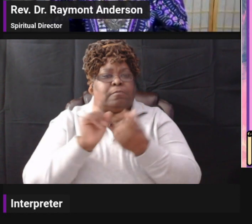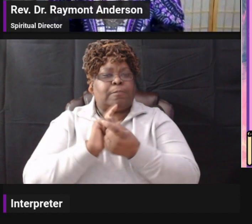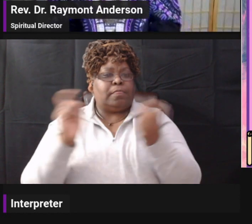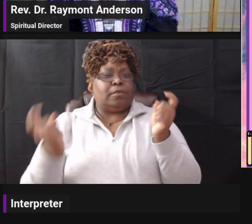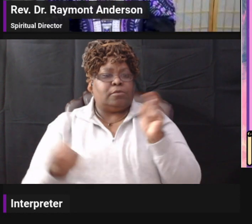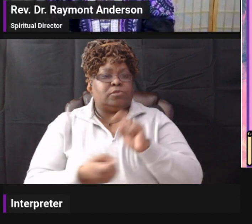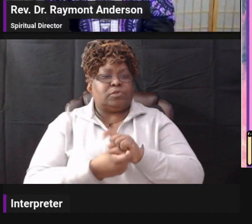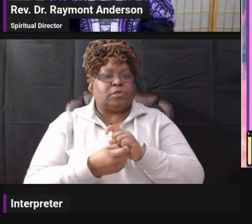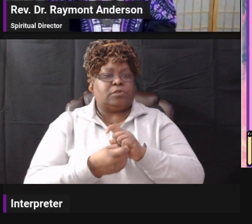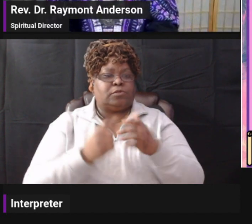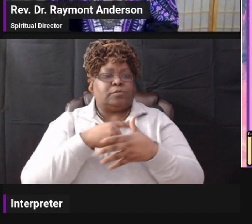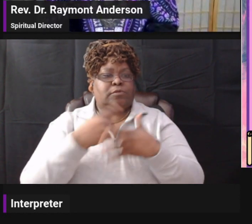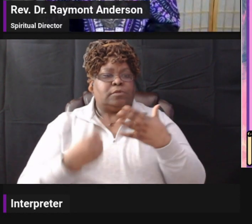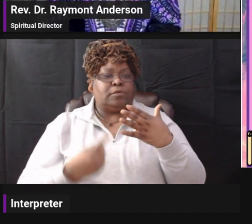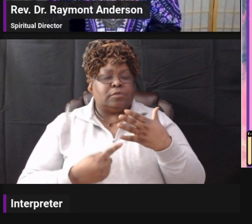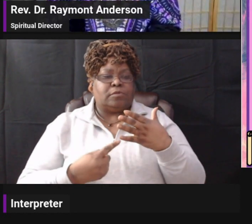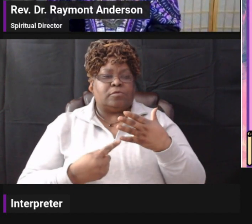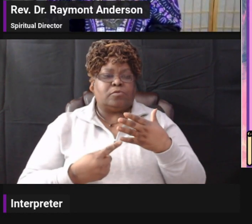resilience, and adaptability.